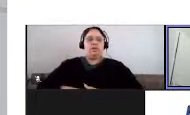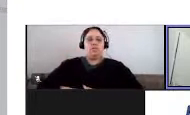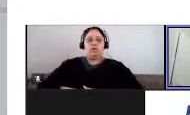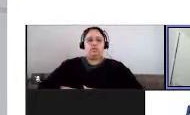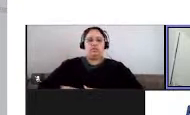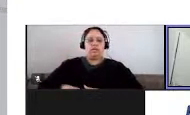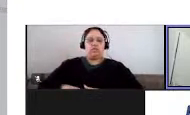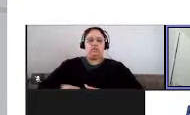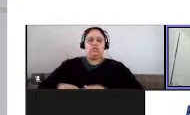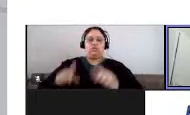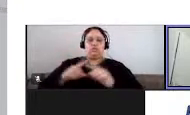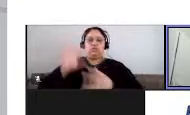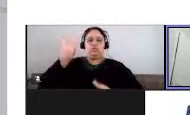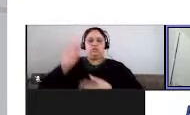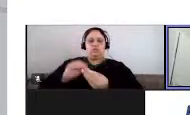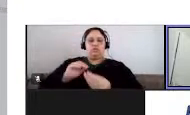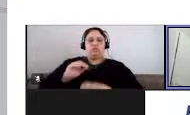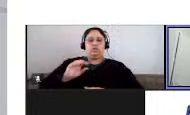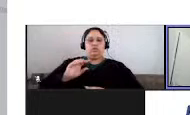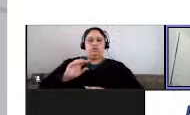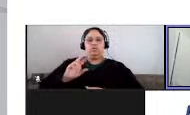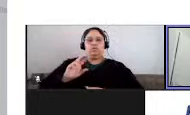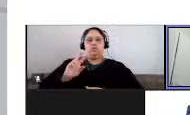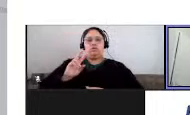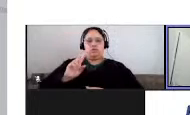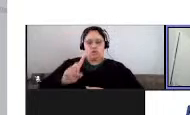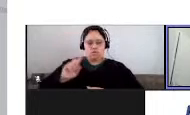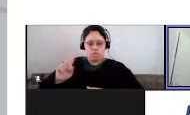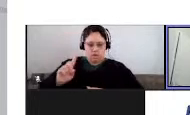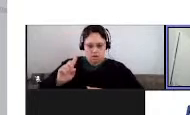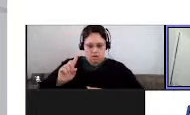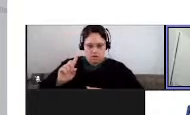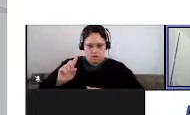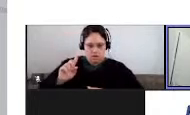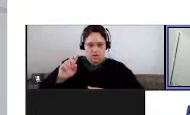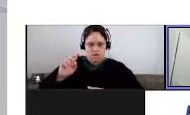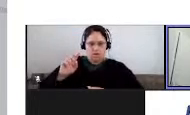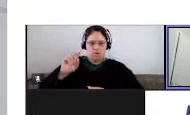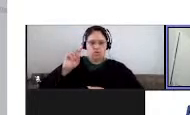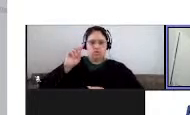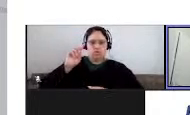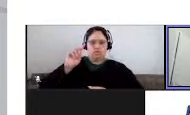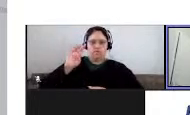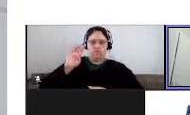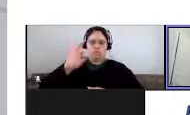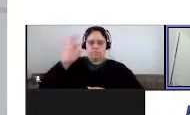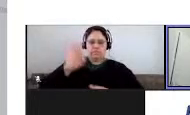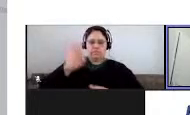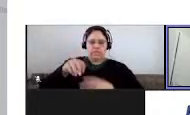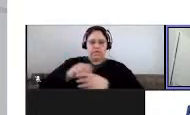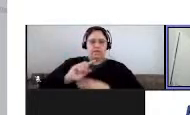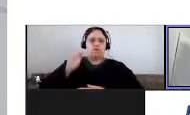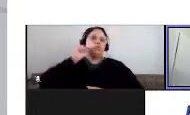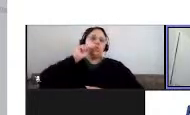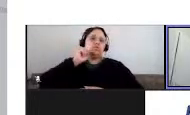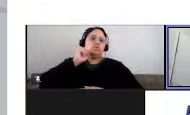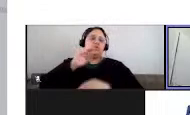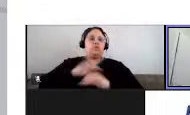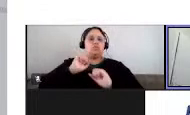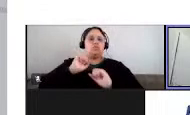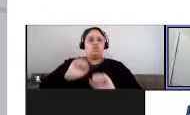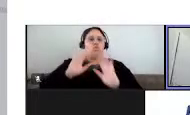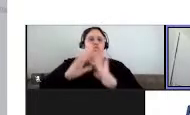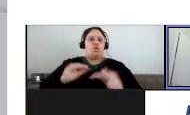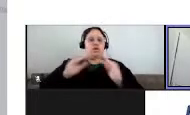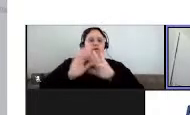spent 23.4%, and in the first quarter, that's just on a high level.